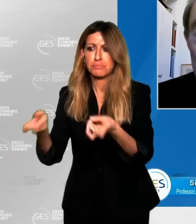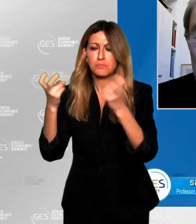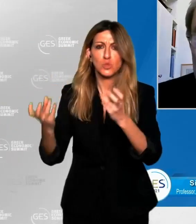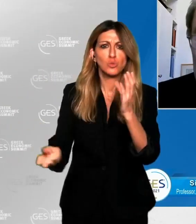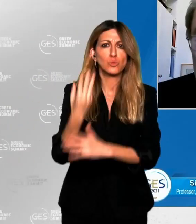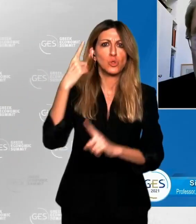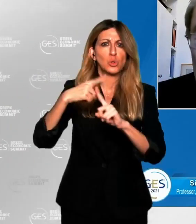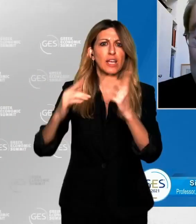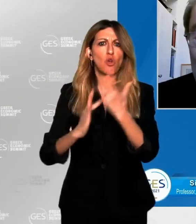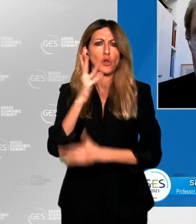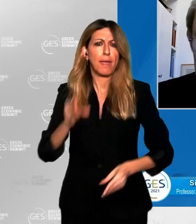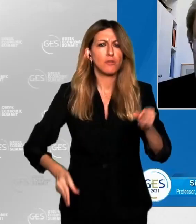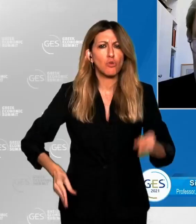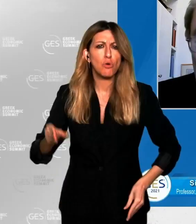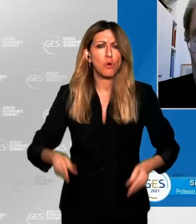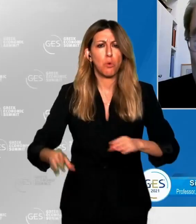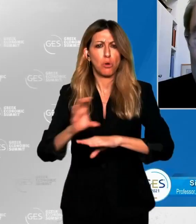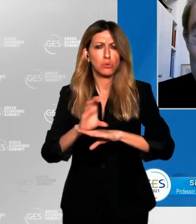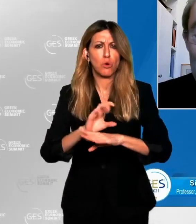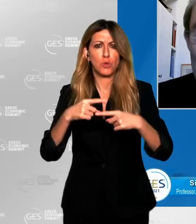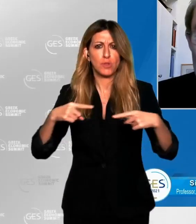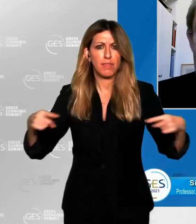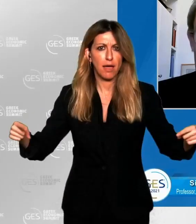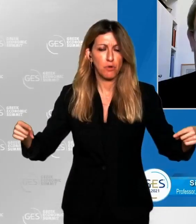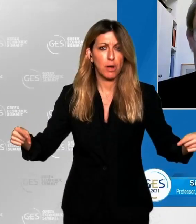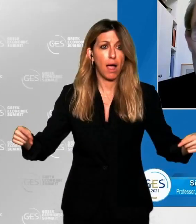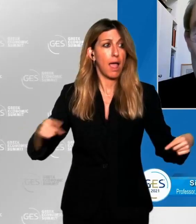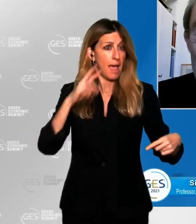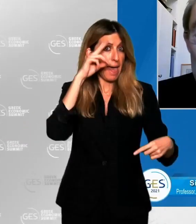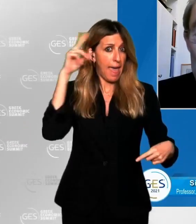clever enough to create new jobs that cannot be taken over by